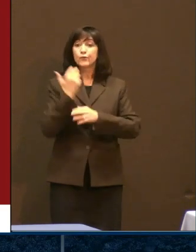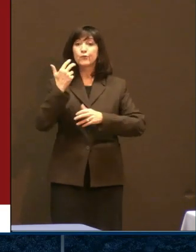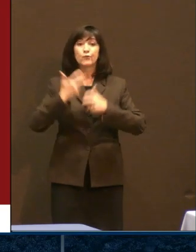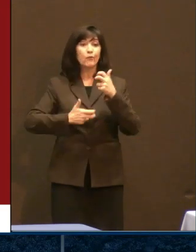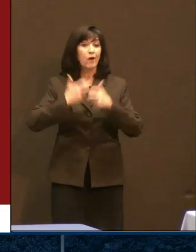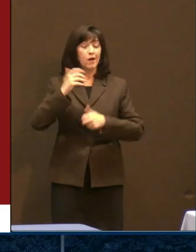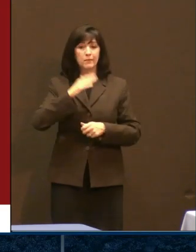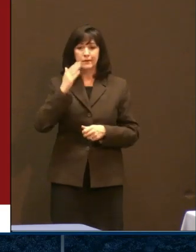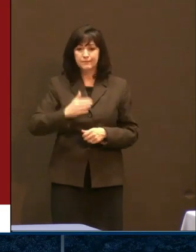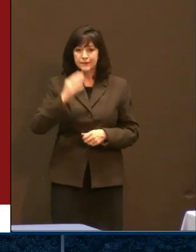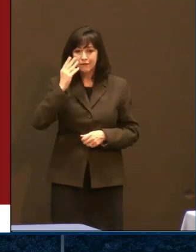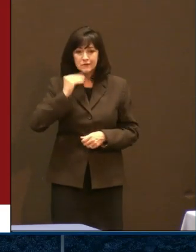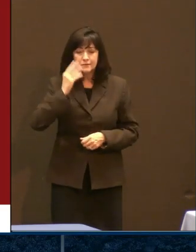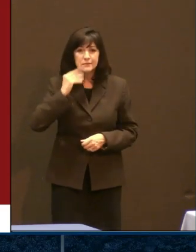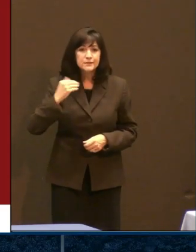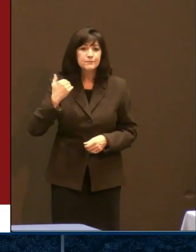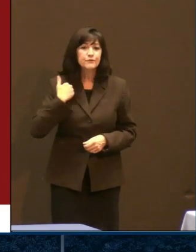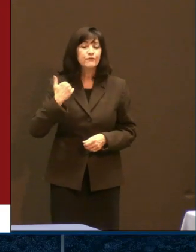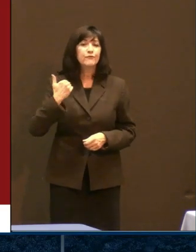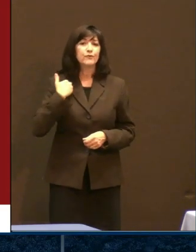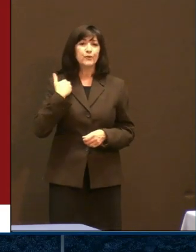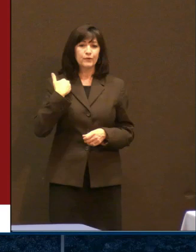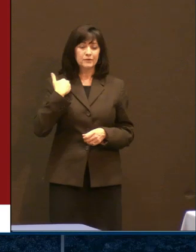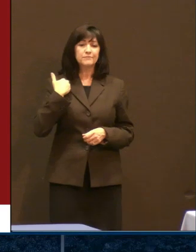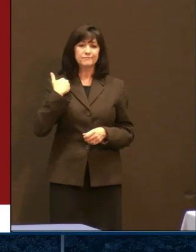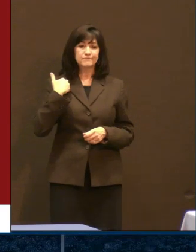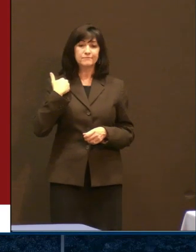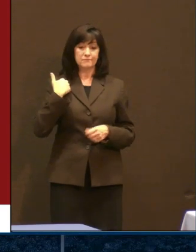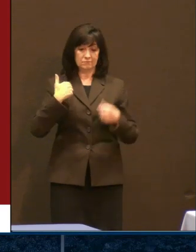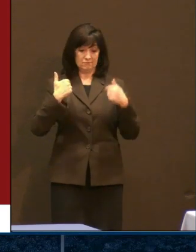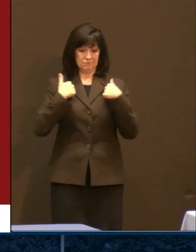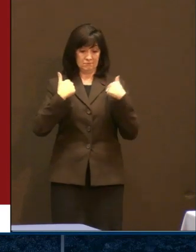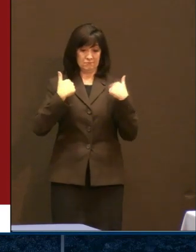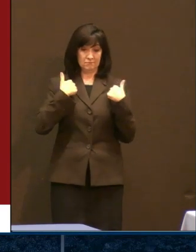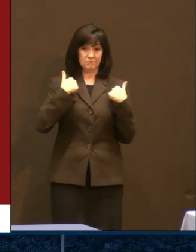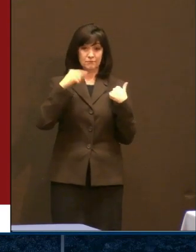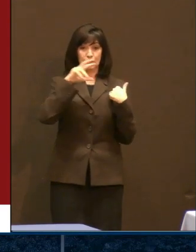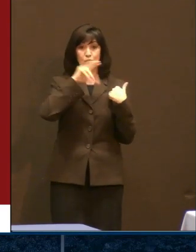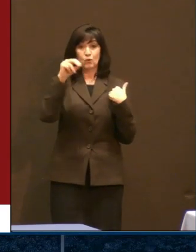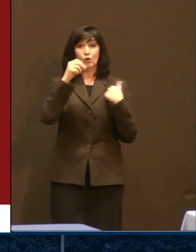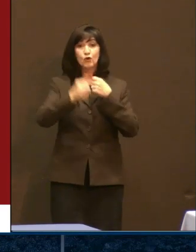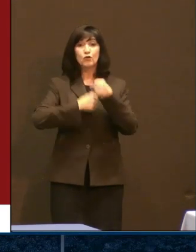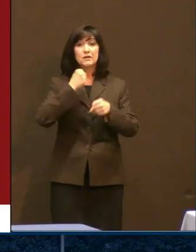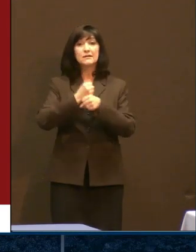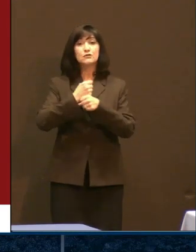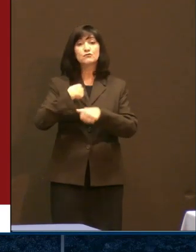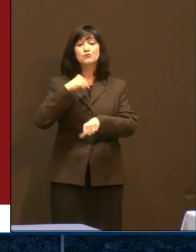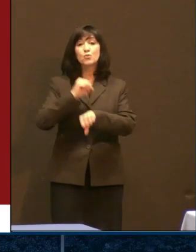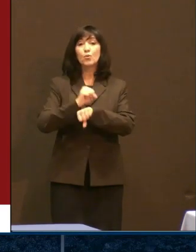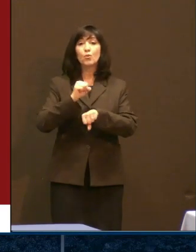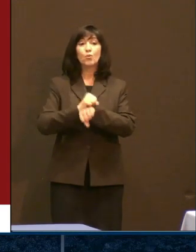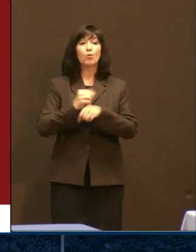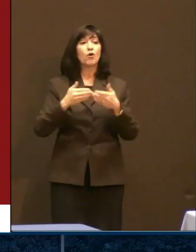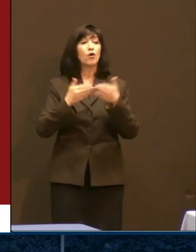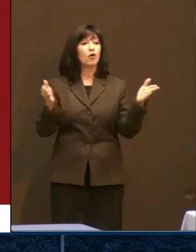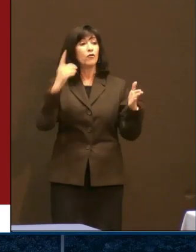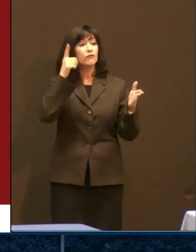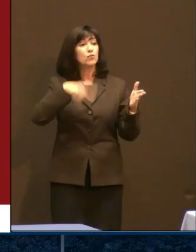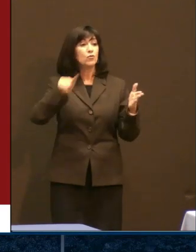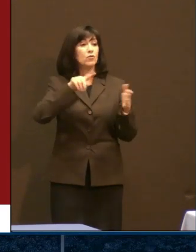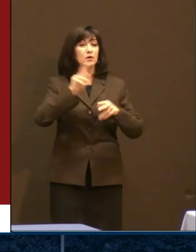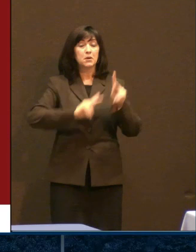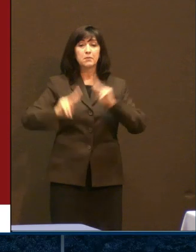encountered before. I certainly haven't, as in my 30 years of public service as an elected and